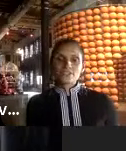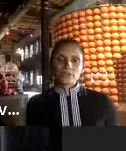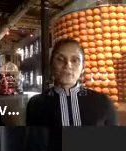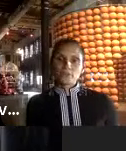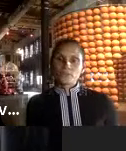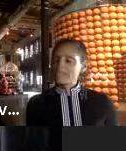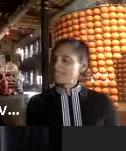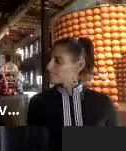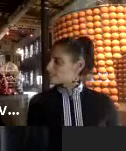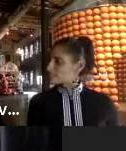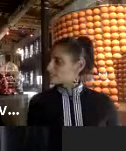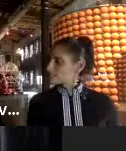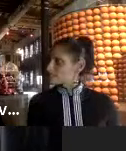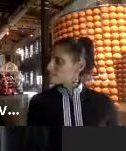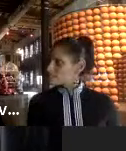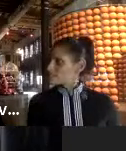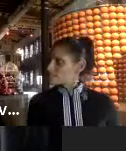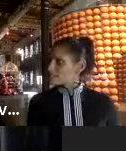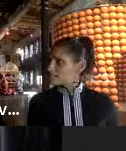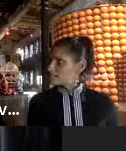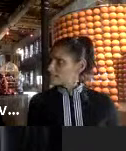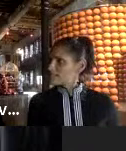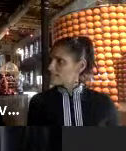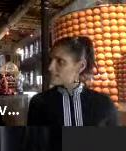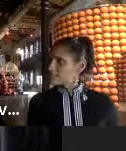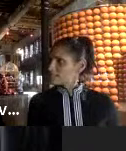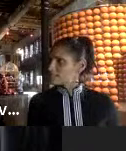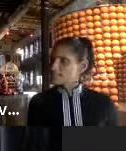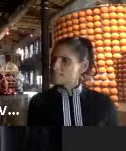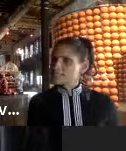And so we just, and we knew that they each